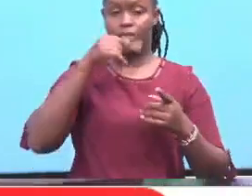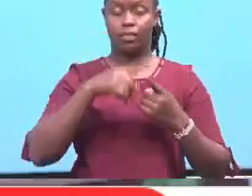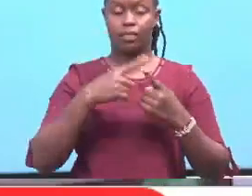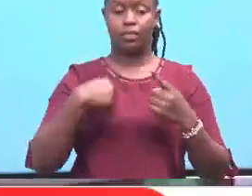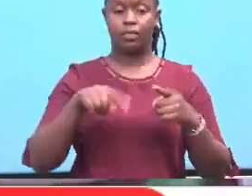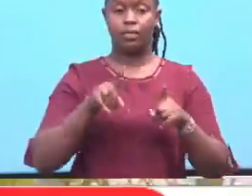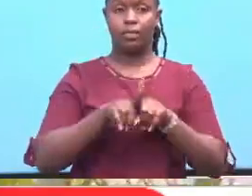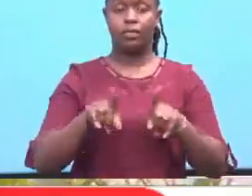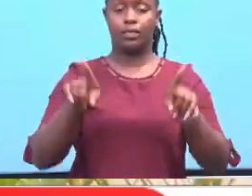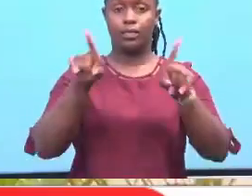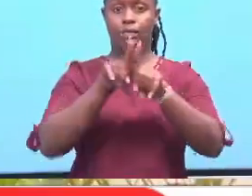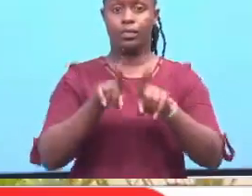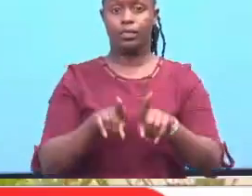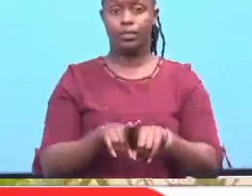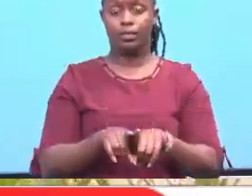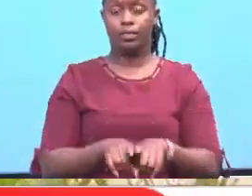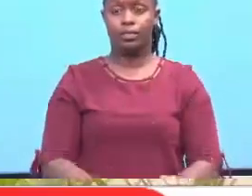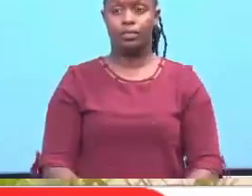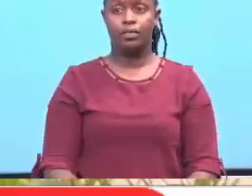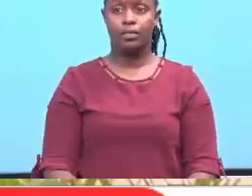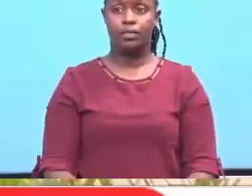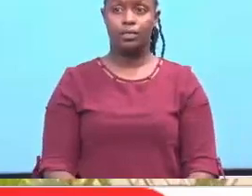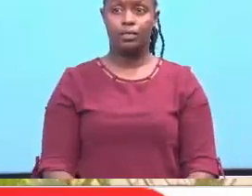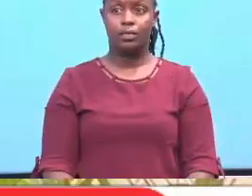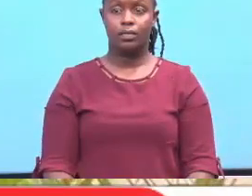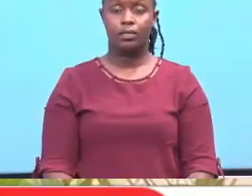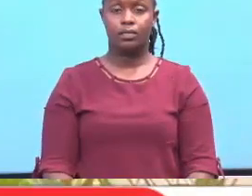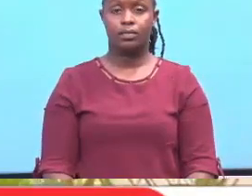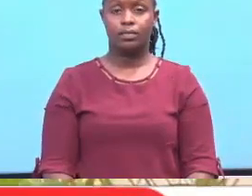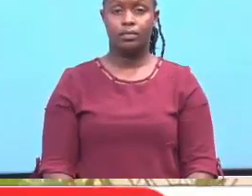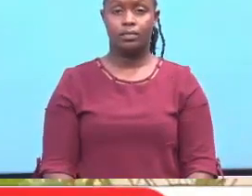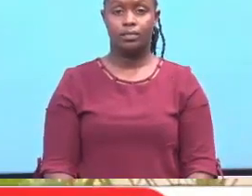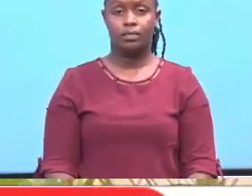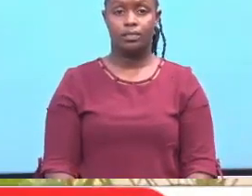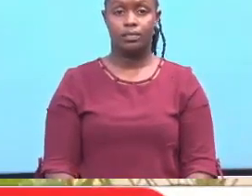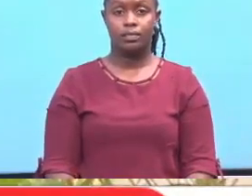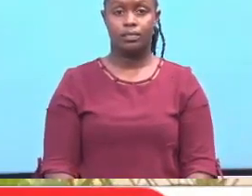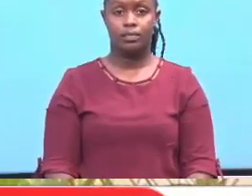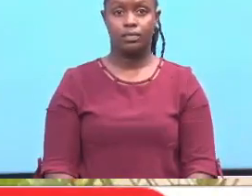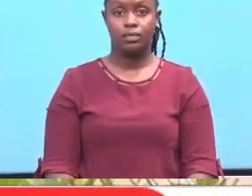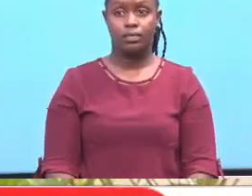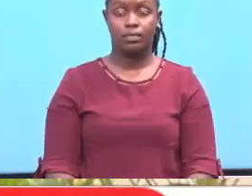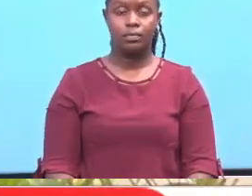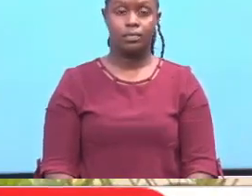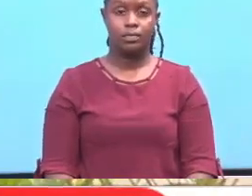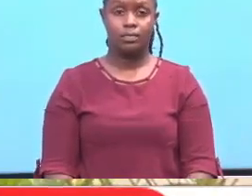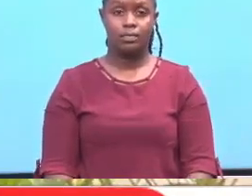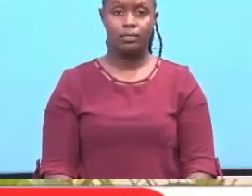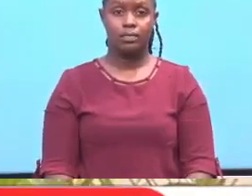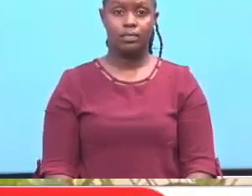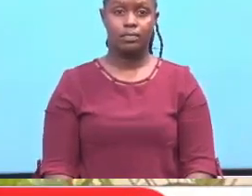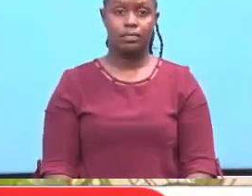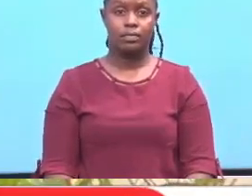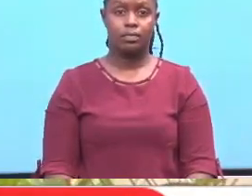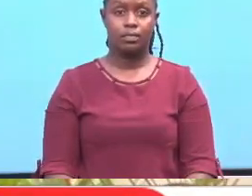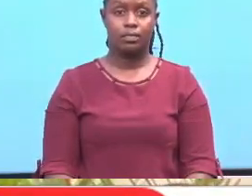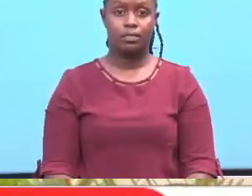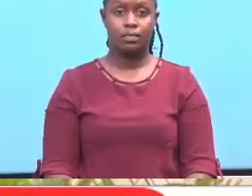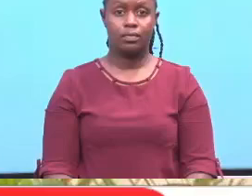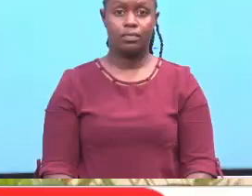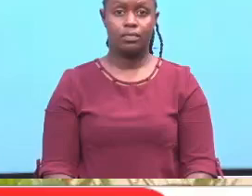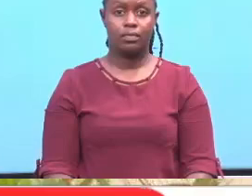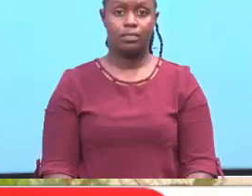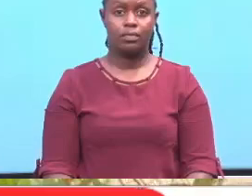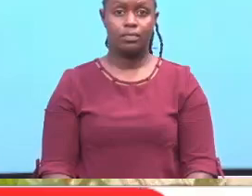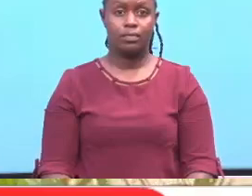and razzmatazz. The radical changes in our healthcare architecture. We see not just the realization of universal health care coverage